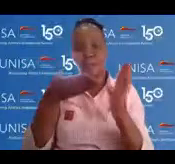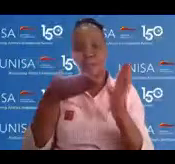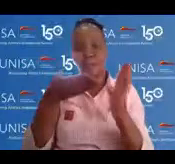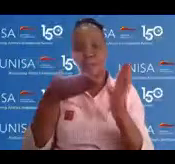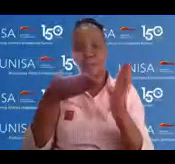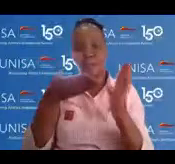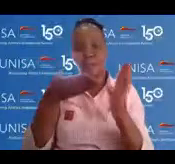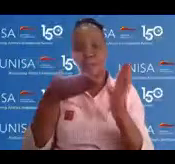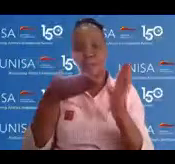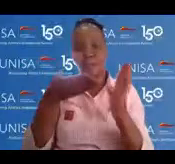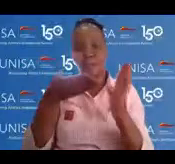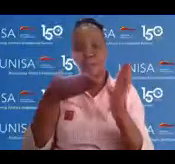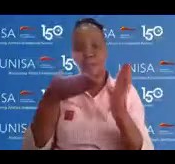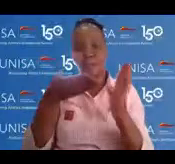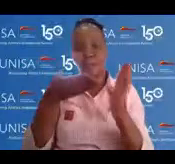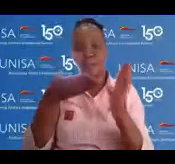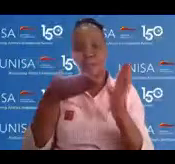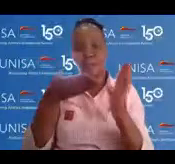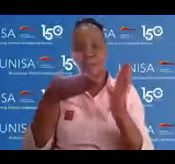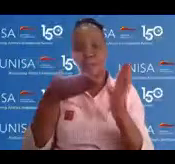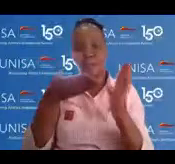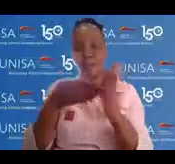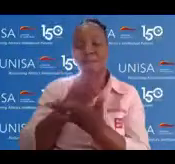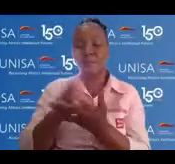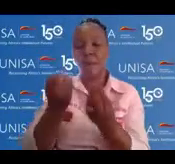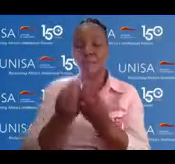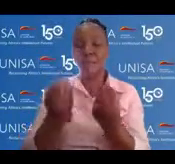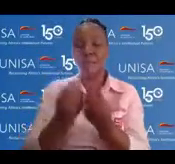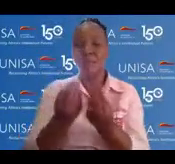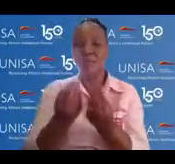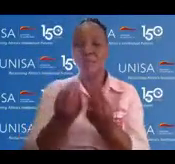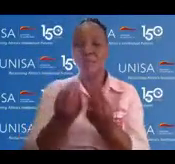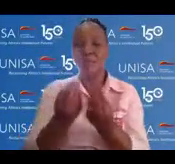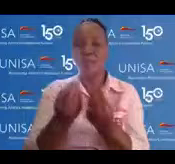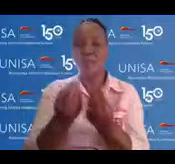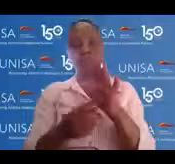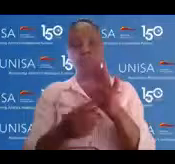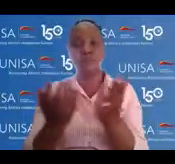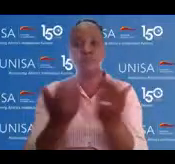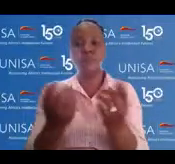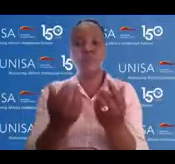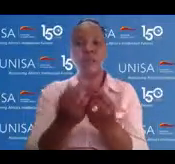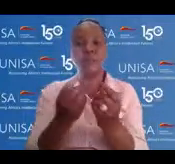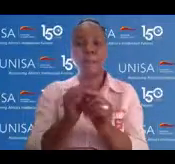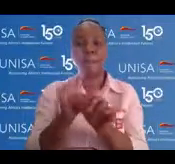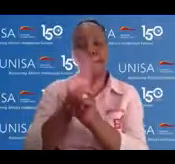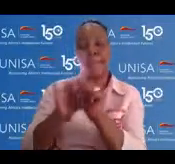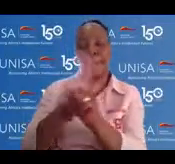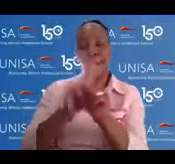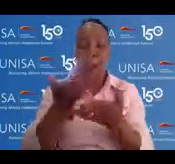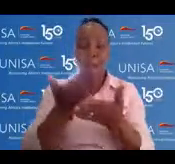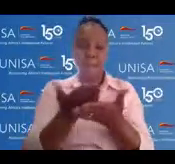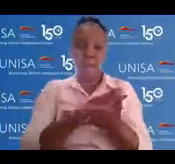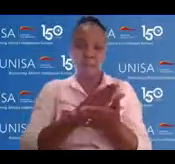uploaded something, you will see, for example, if you can see here, I have a background page